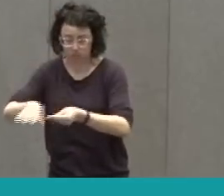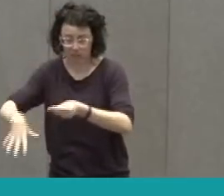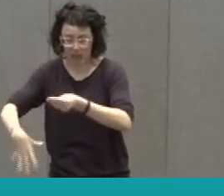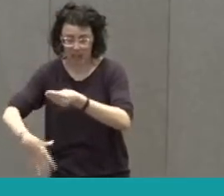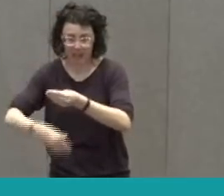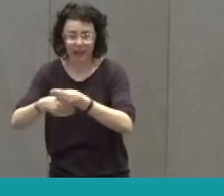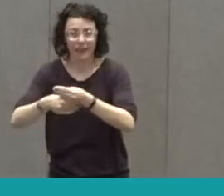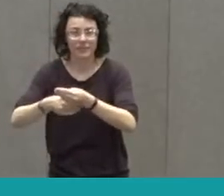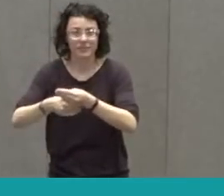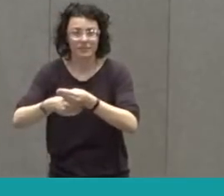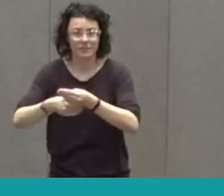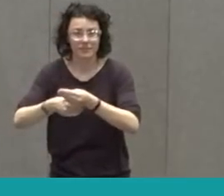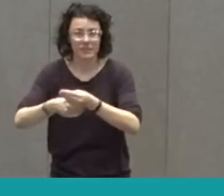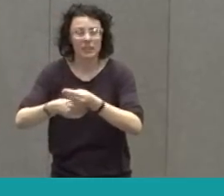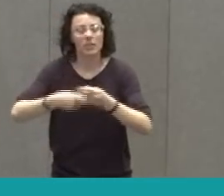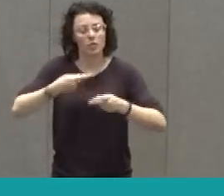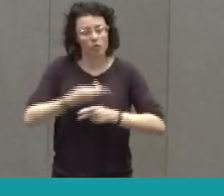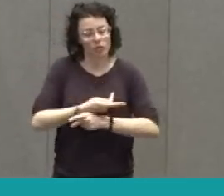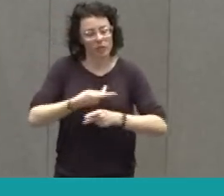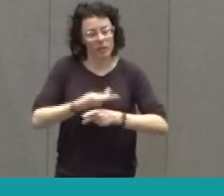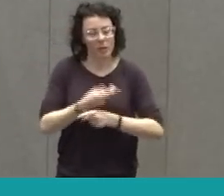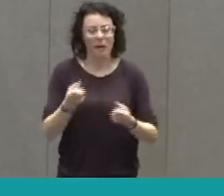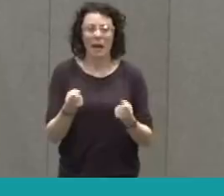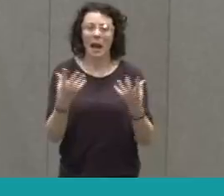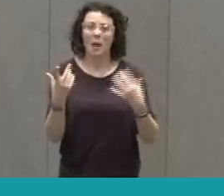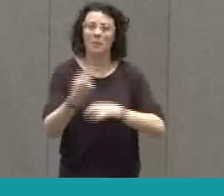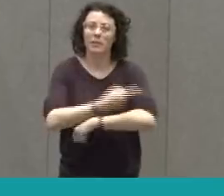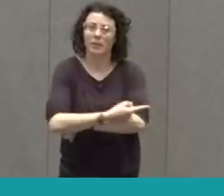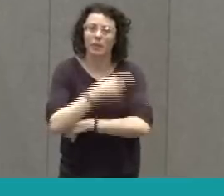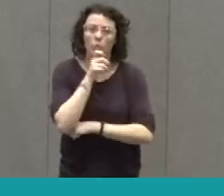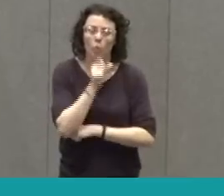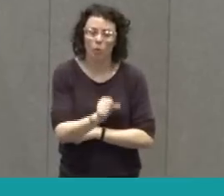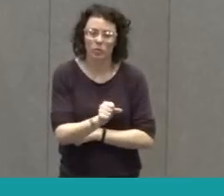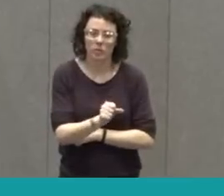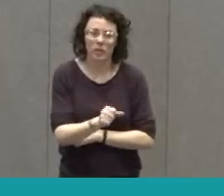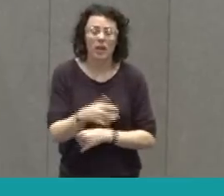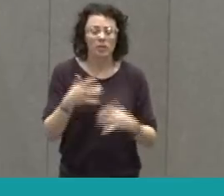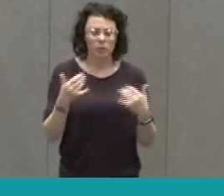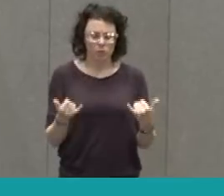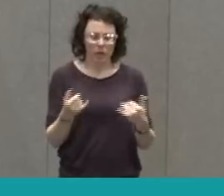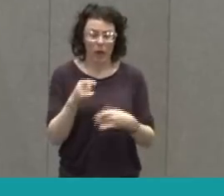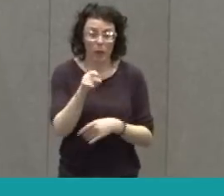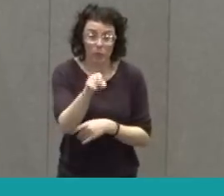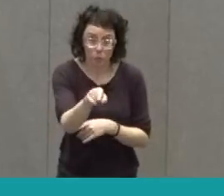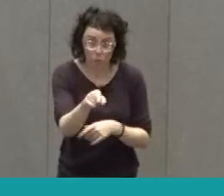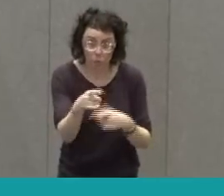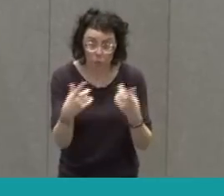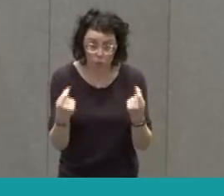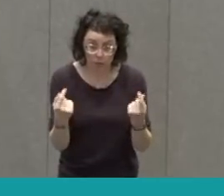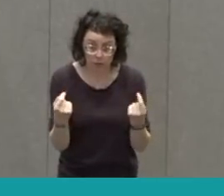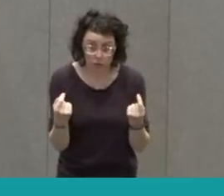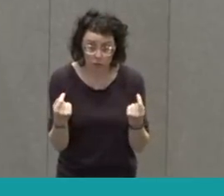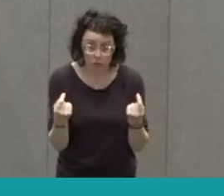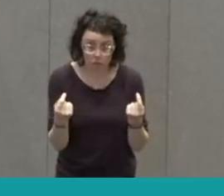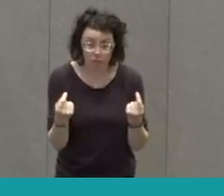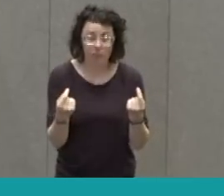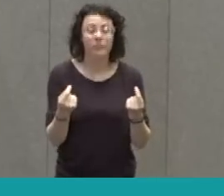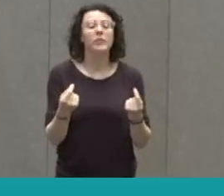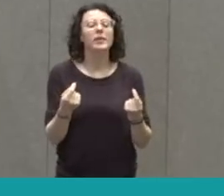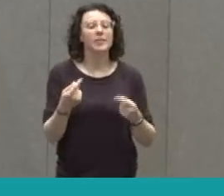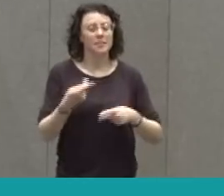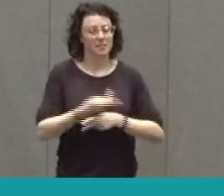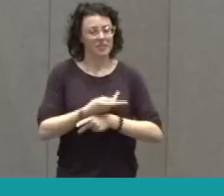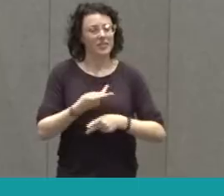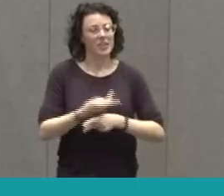am. So what I'd like you guys to do is now figure out for your own how many years